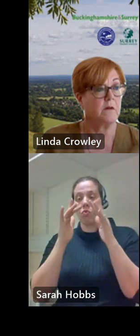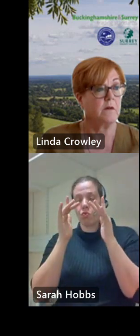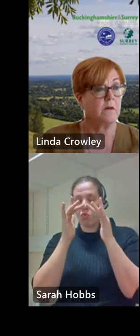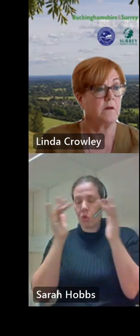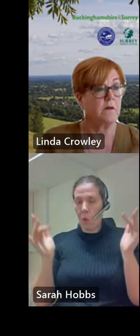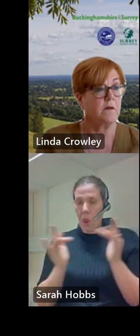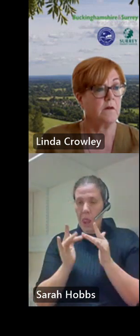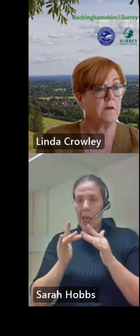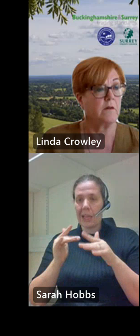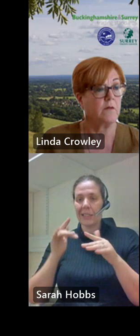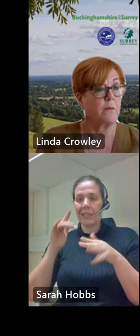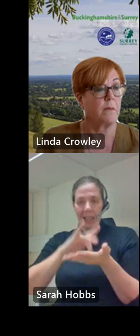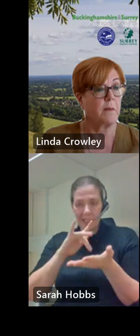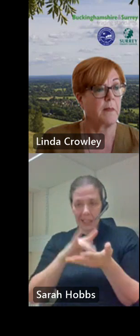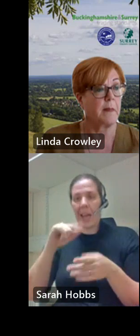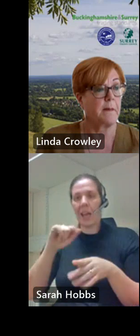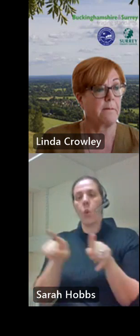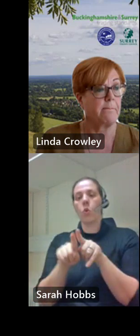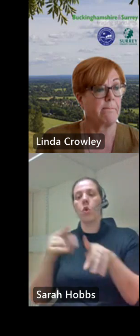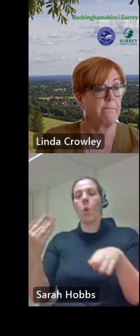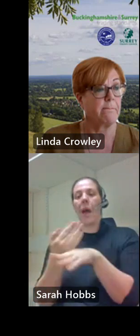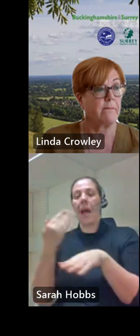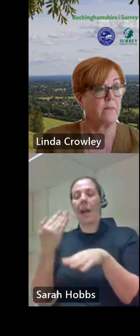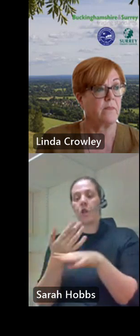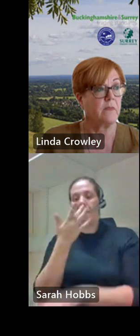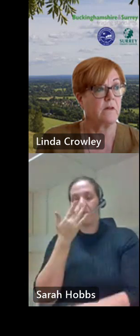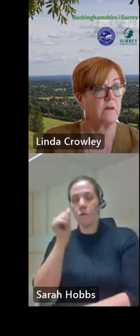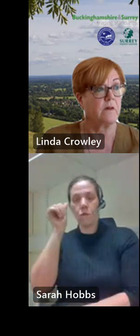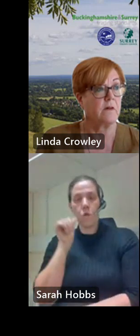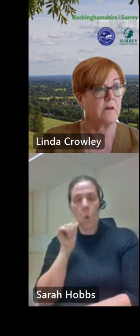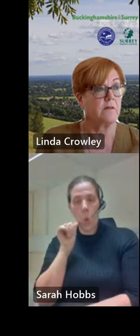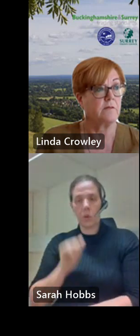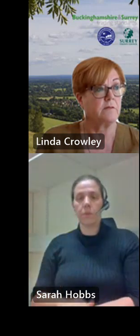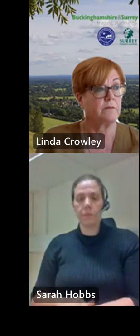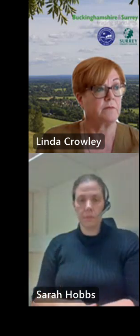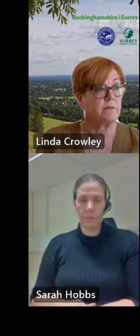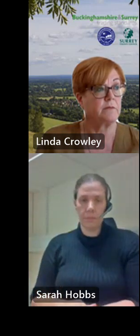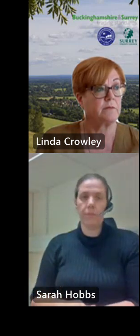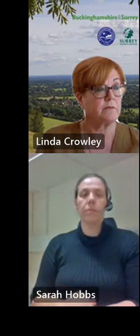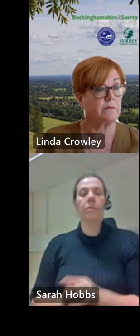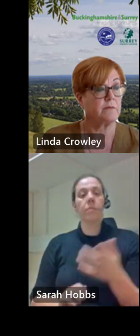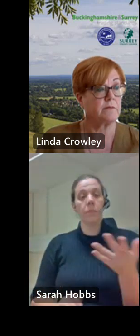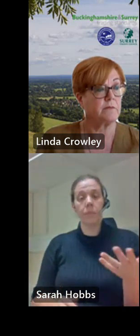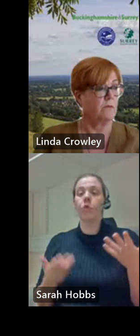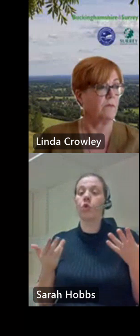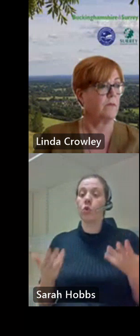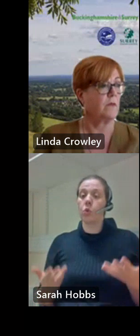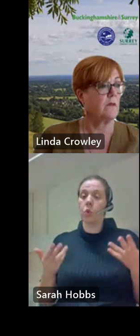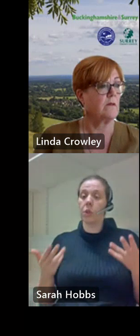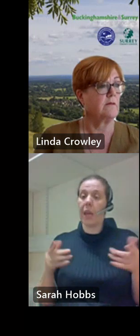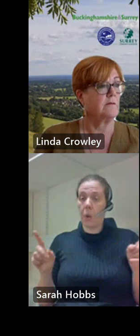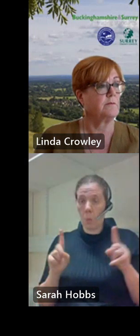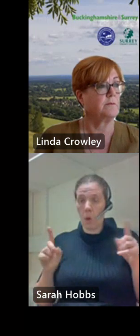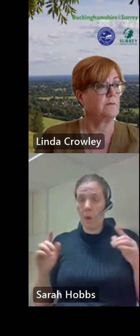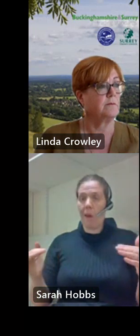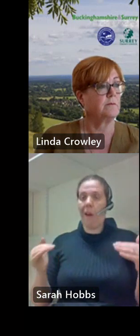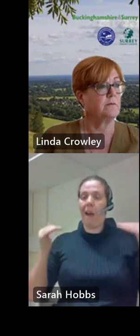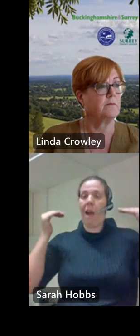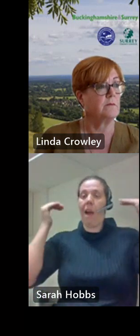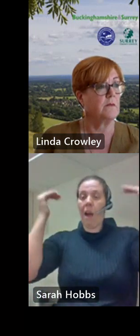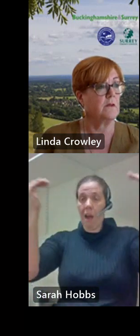with Action Fraud, and we'll talk about that later. Next slide, please. So today is a high level